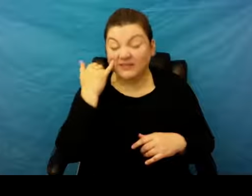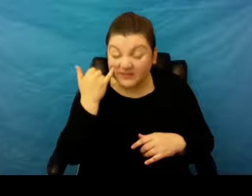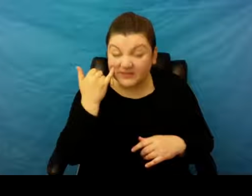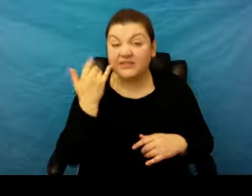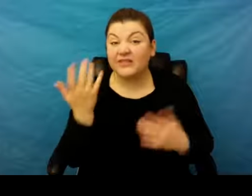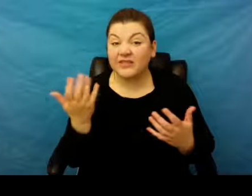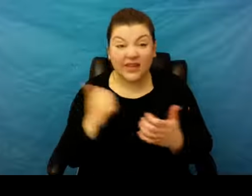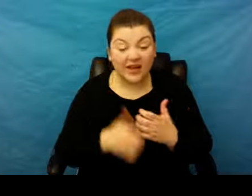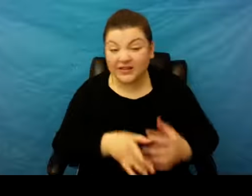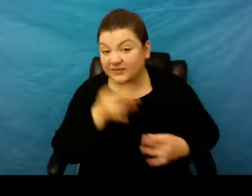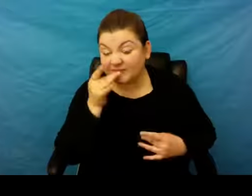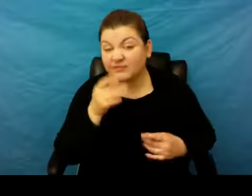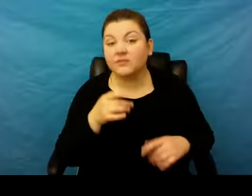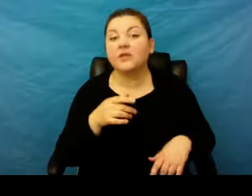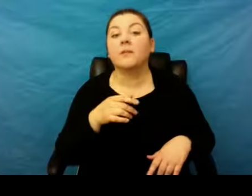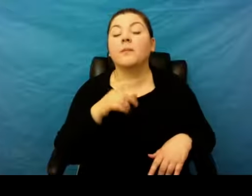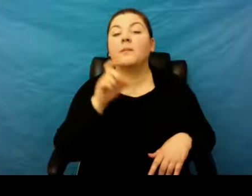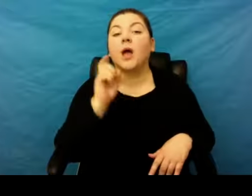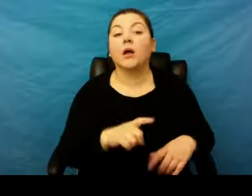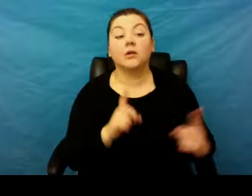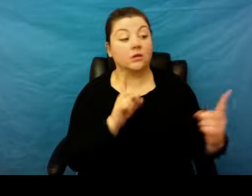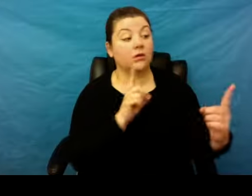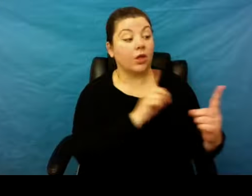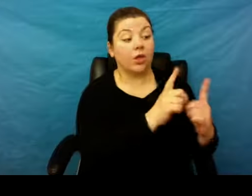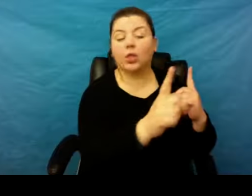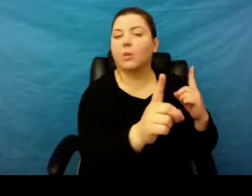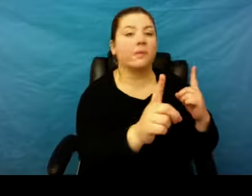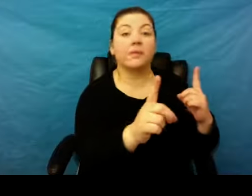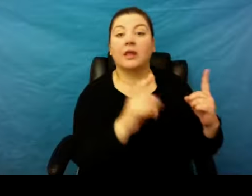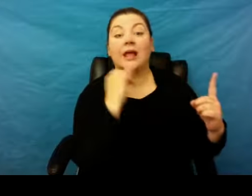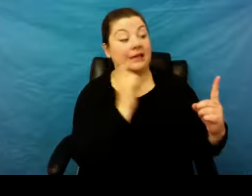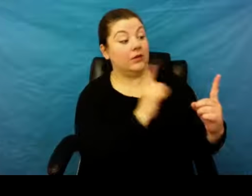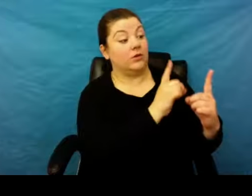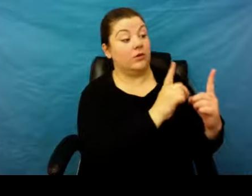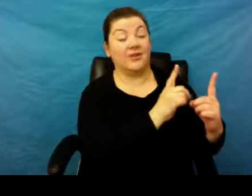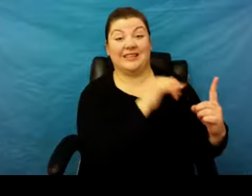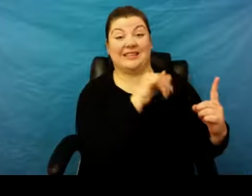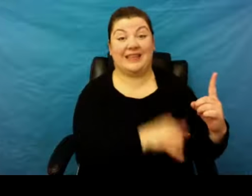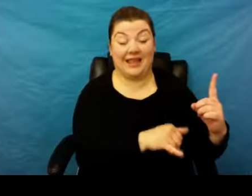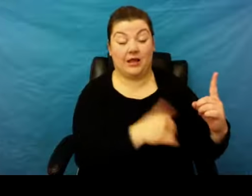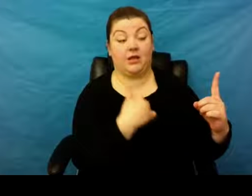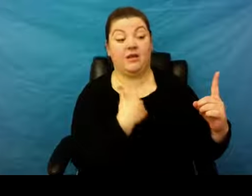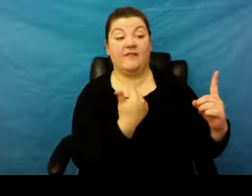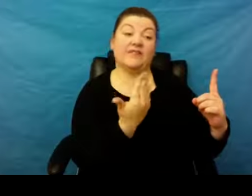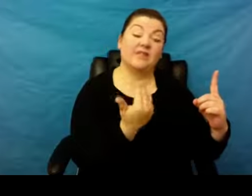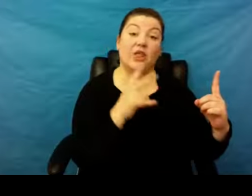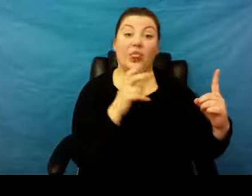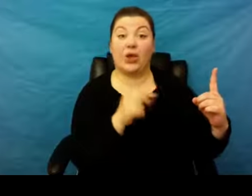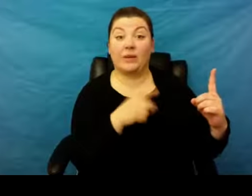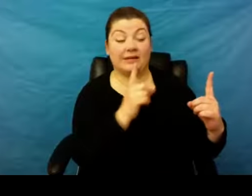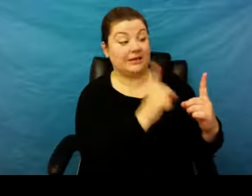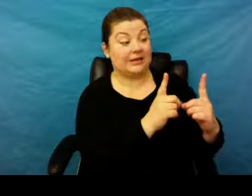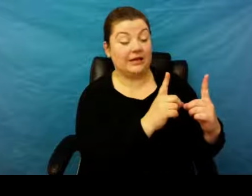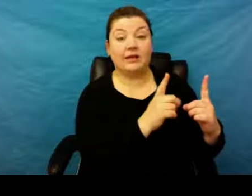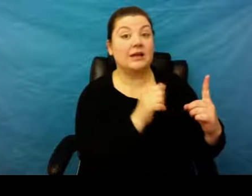sustained contact with someone. And I'm talking about over 15 to 30 minutes in an unprotected environment, meaning